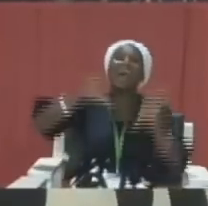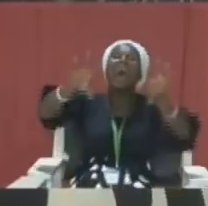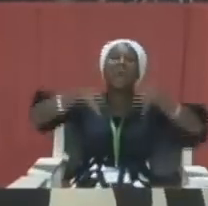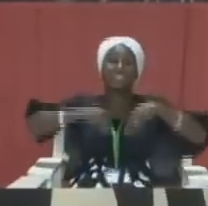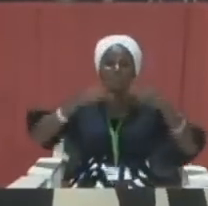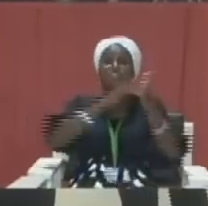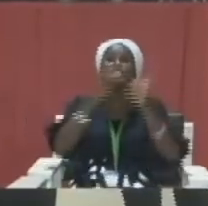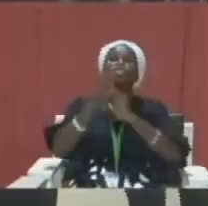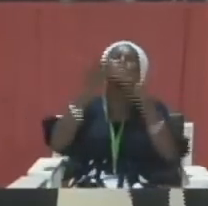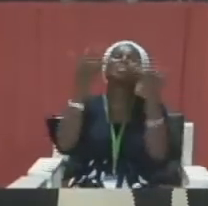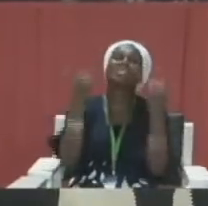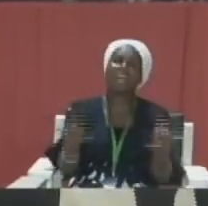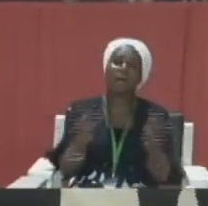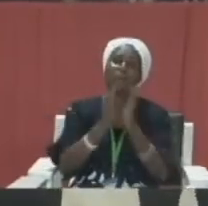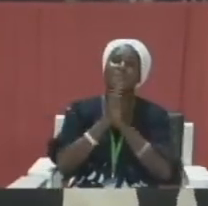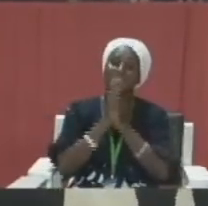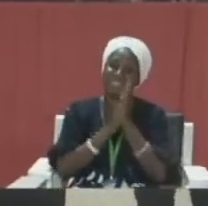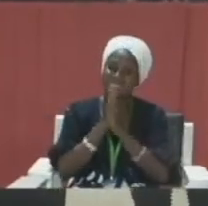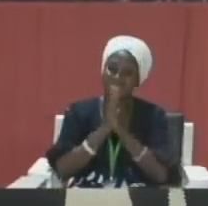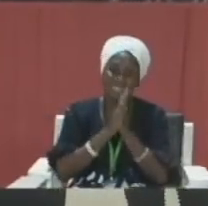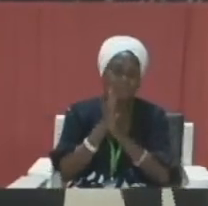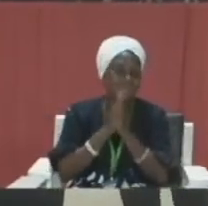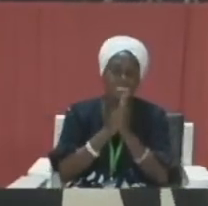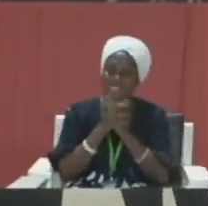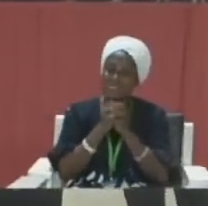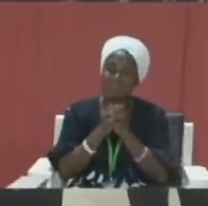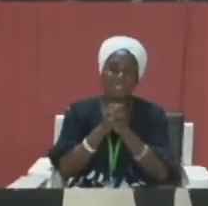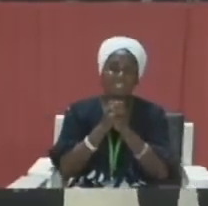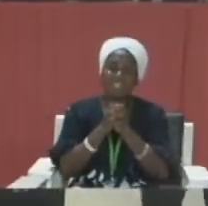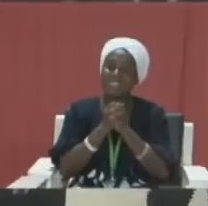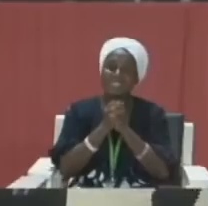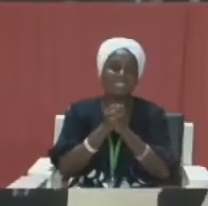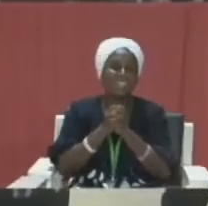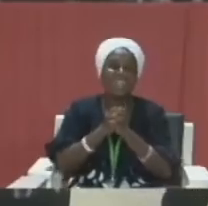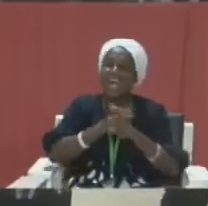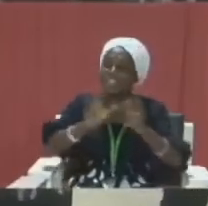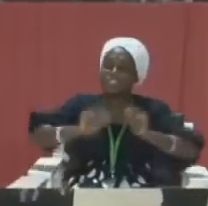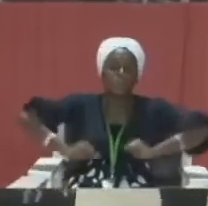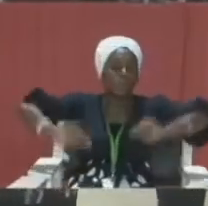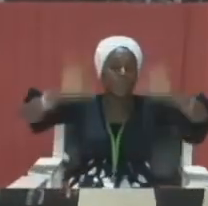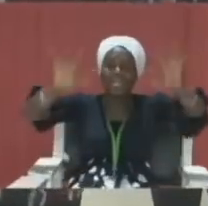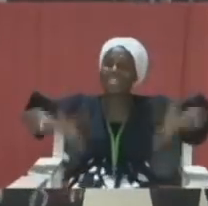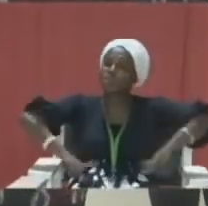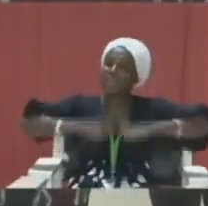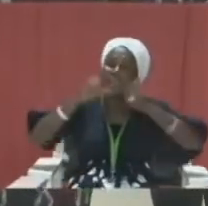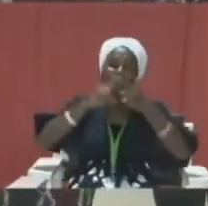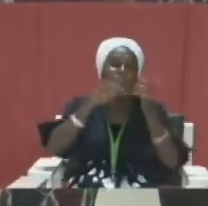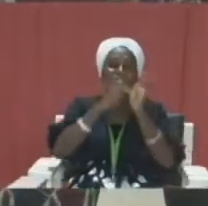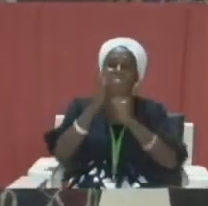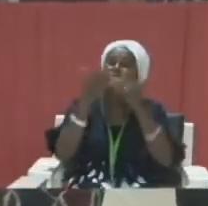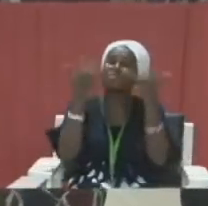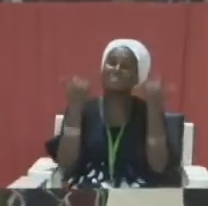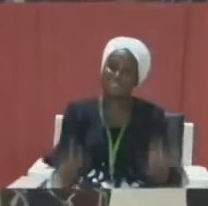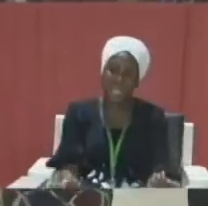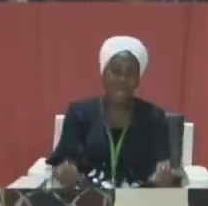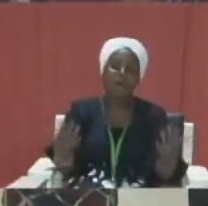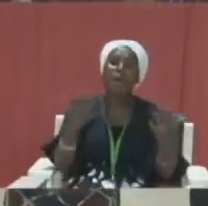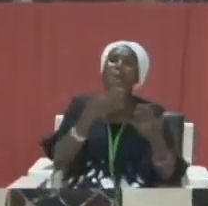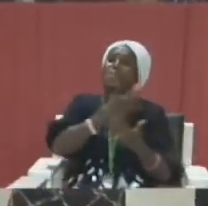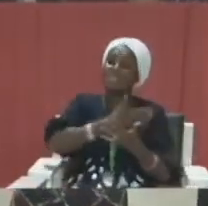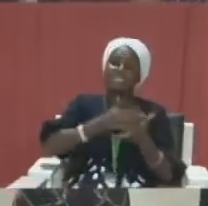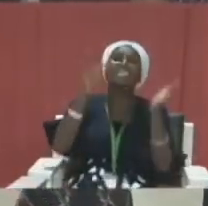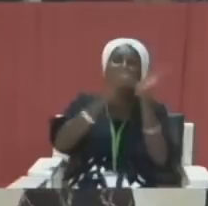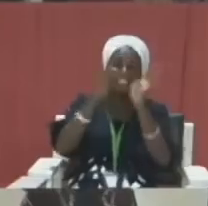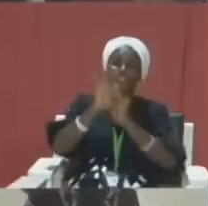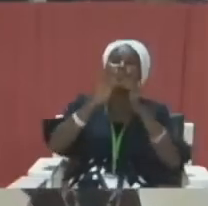already halfway. Thank you. Thank you. Keep coming. The Lord is out here to forgive you. He's out here